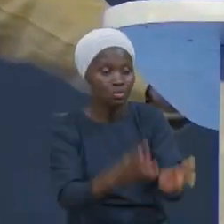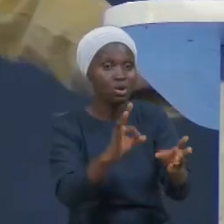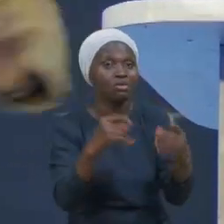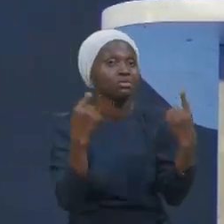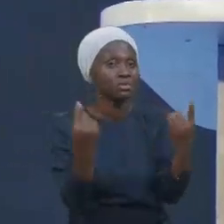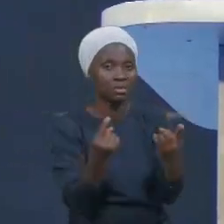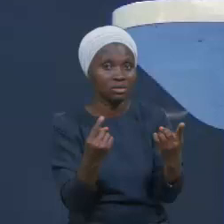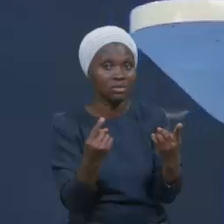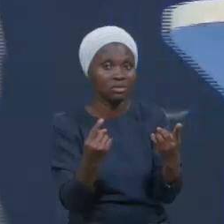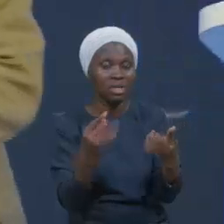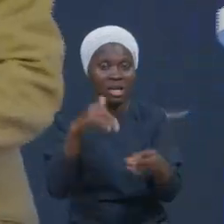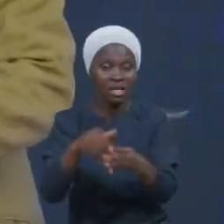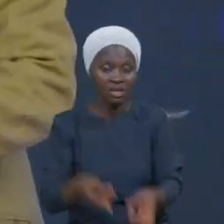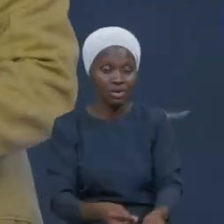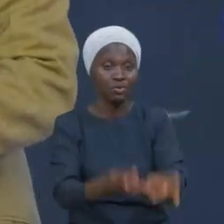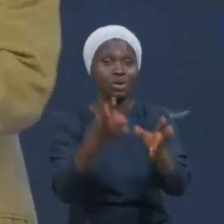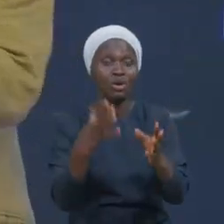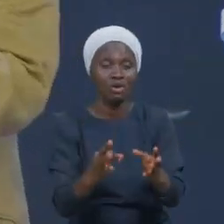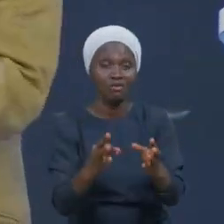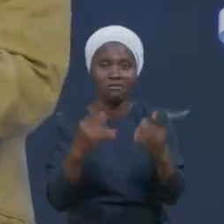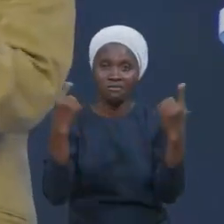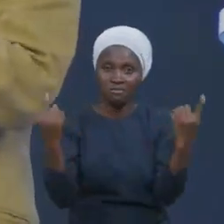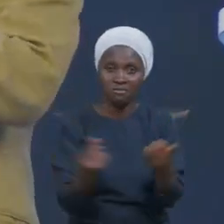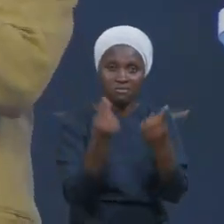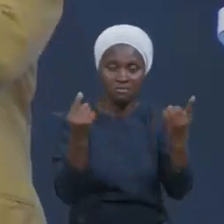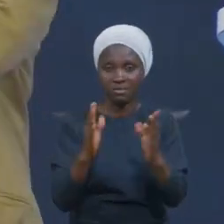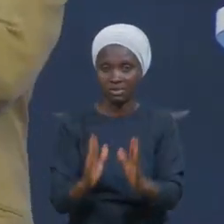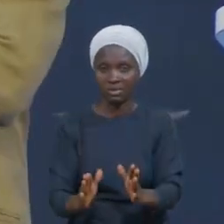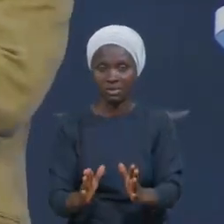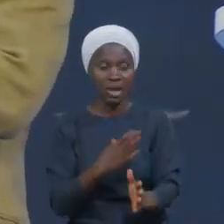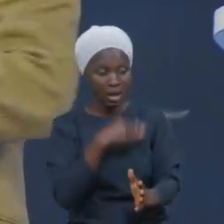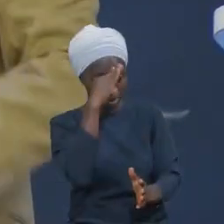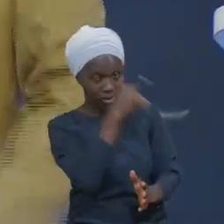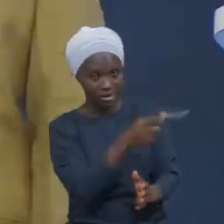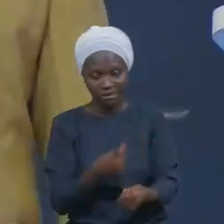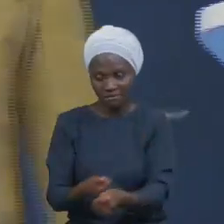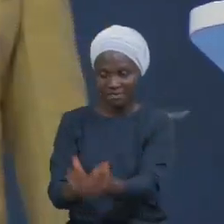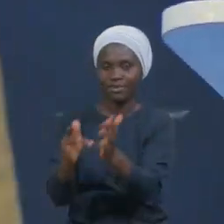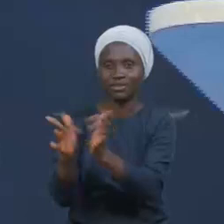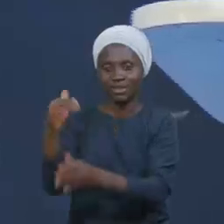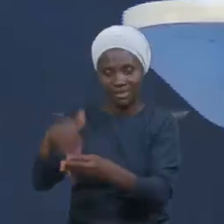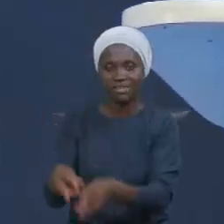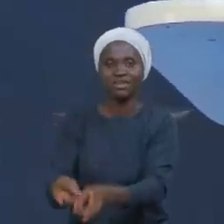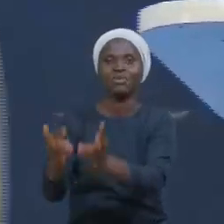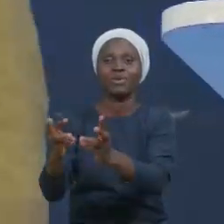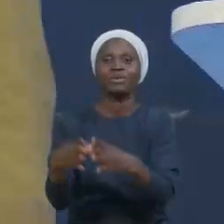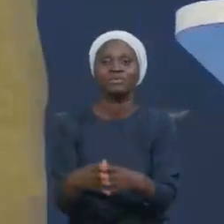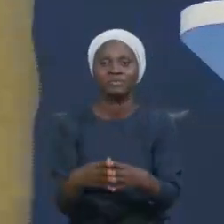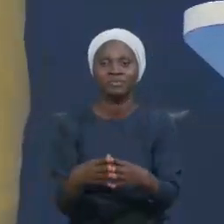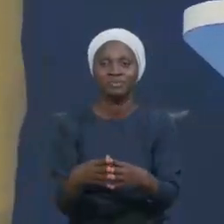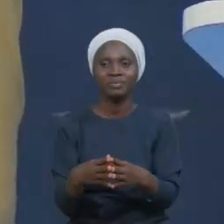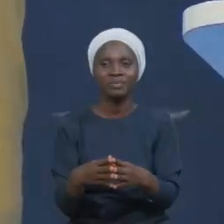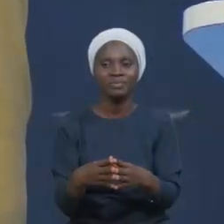transgression, in the way of transgressors, and he followed Jesus in the way. Actually,